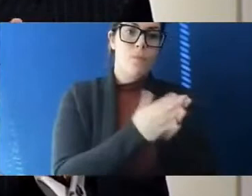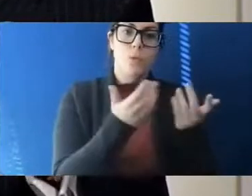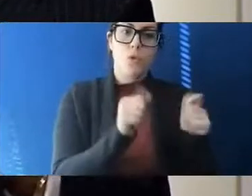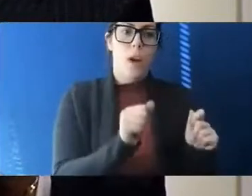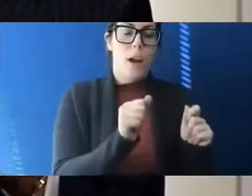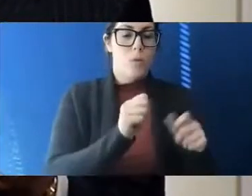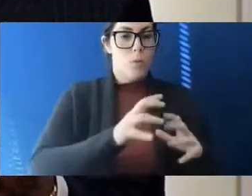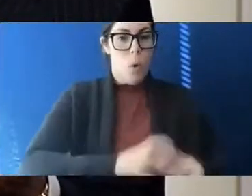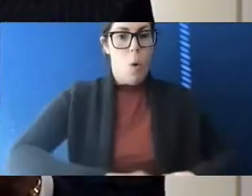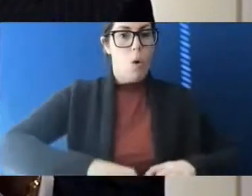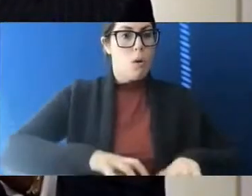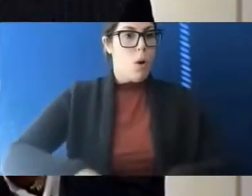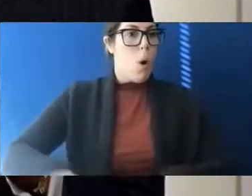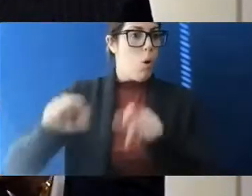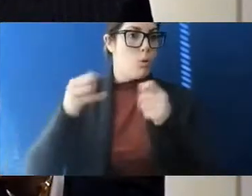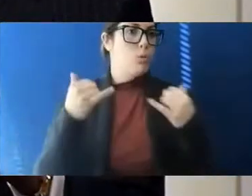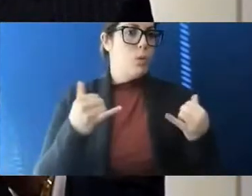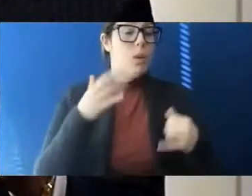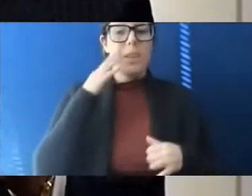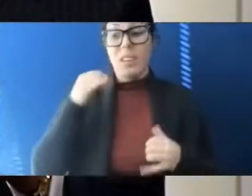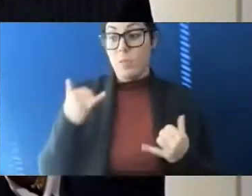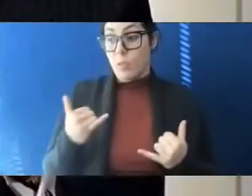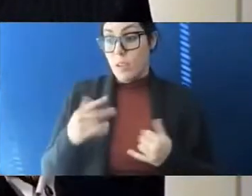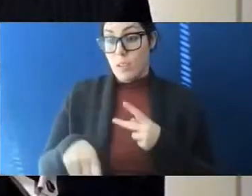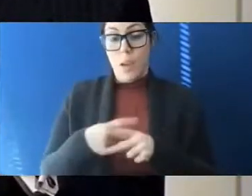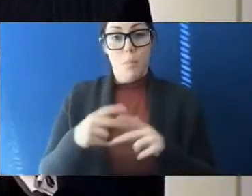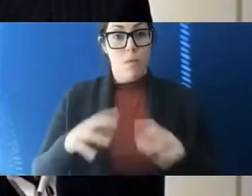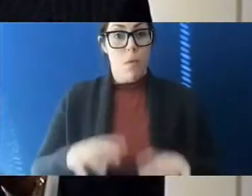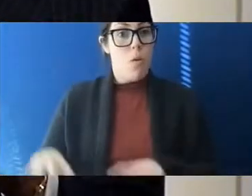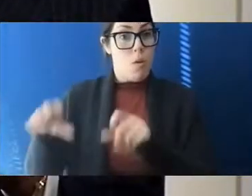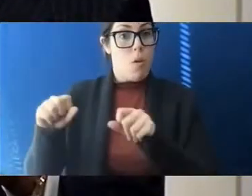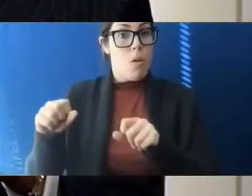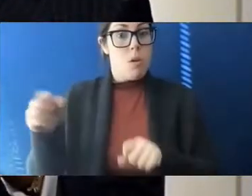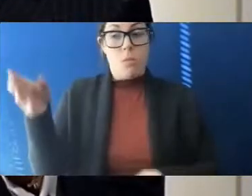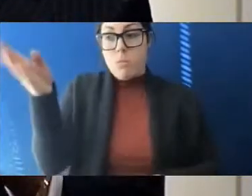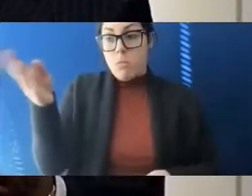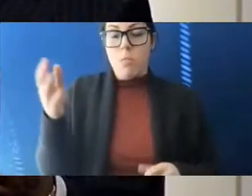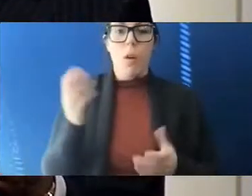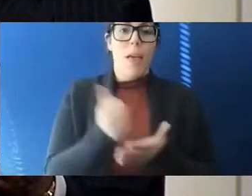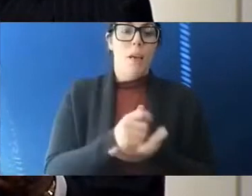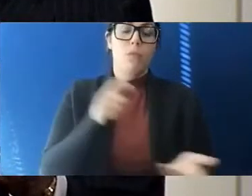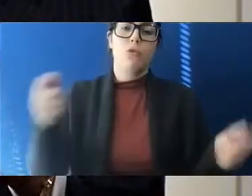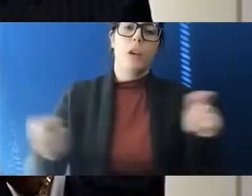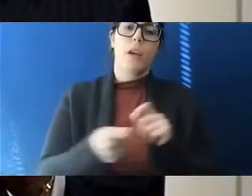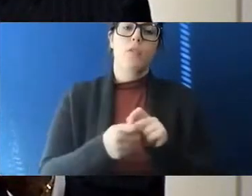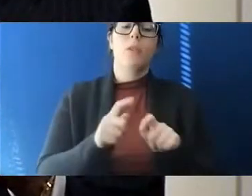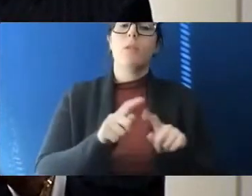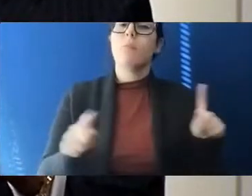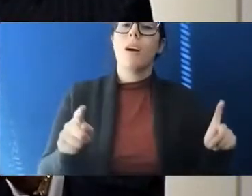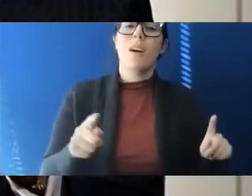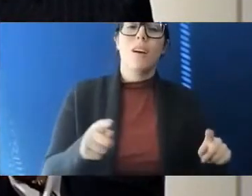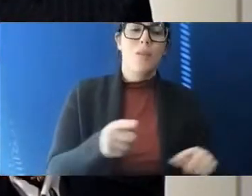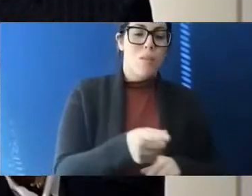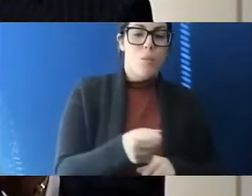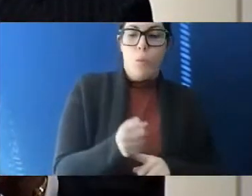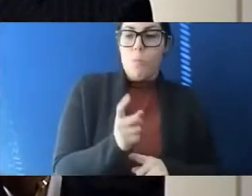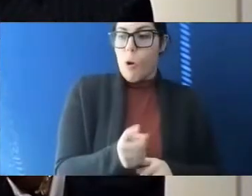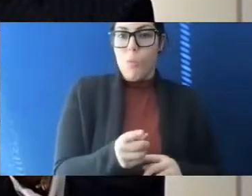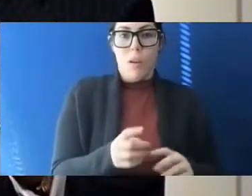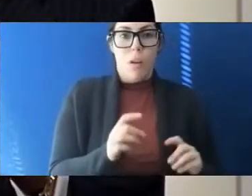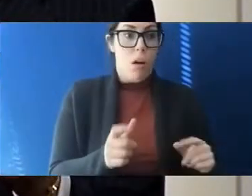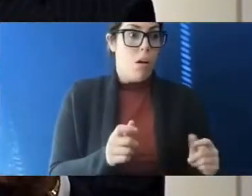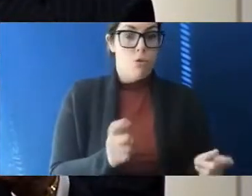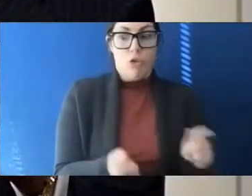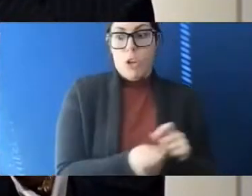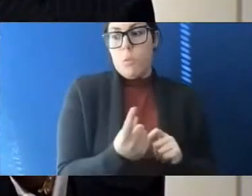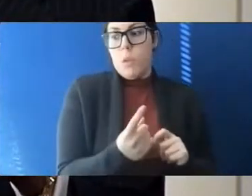forum, because these are the kind of forums that can help change. But we don't need momentary commitments for